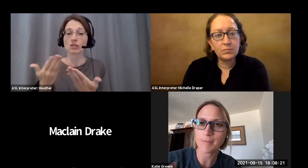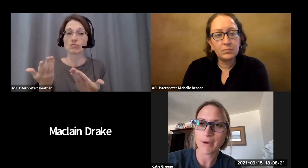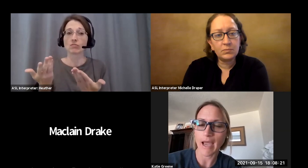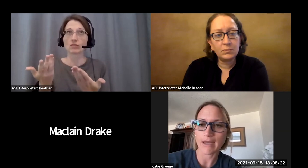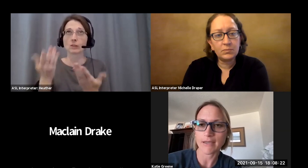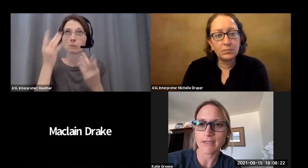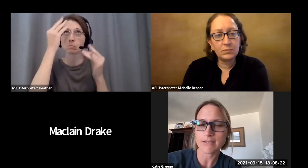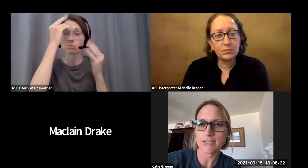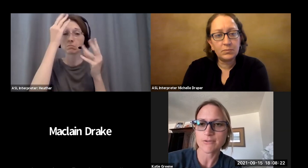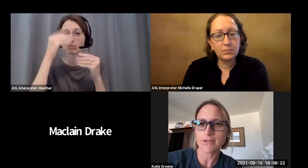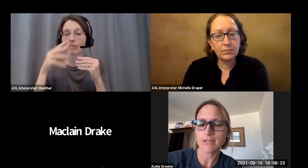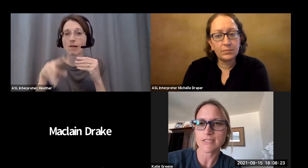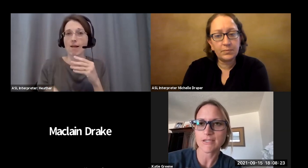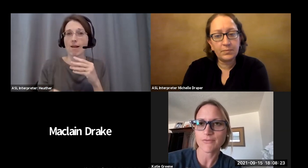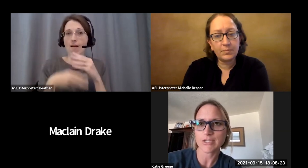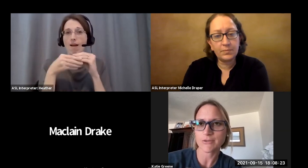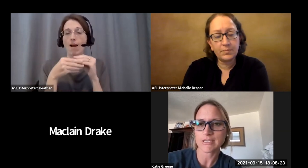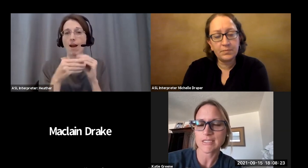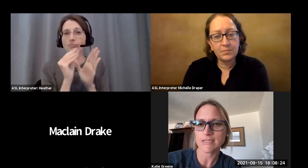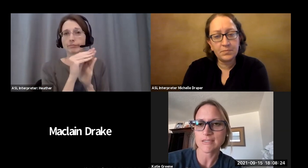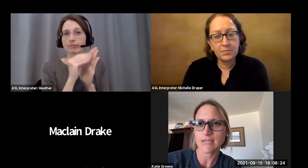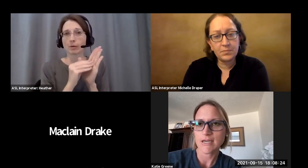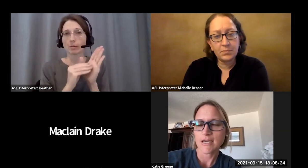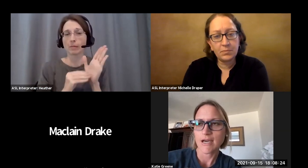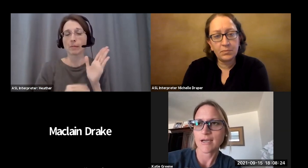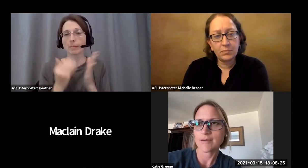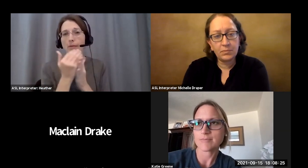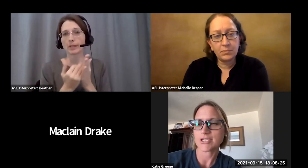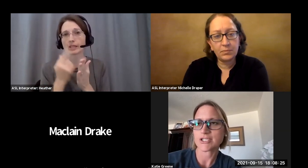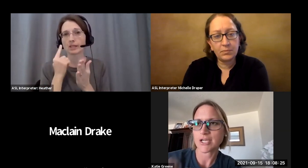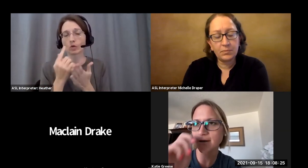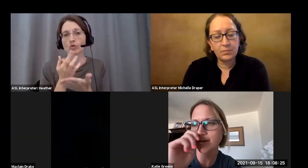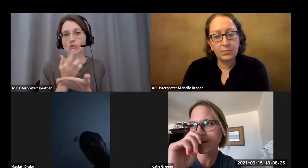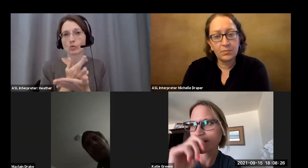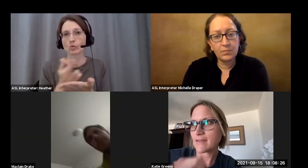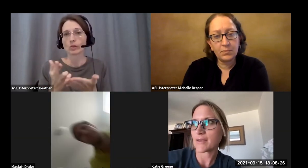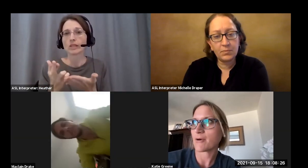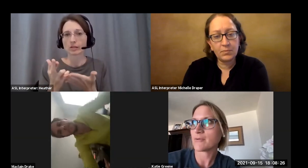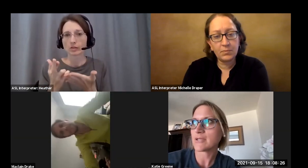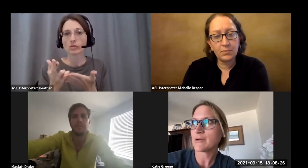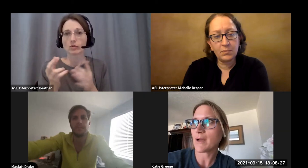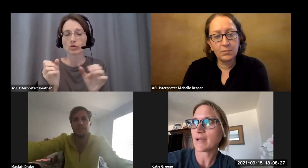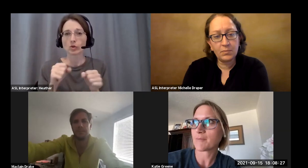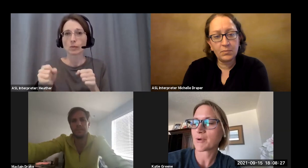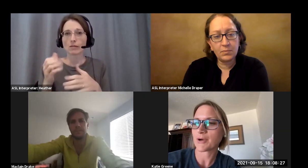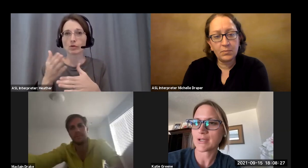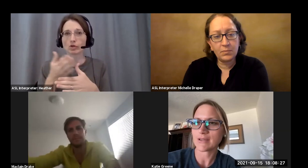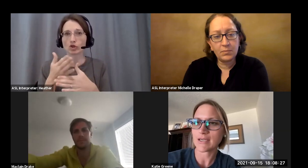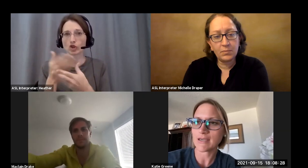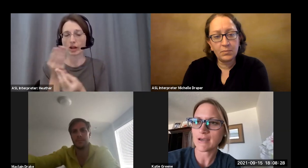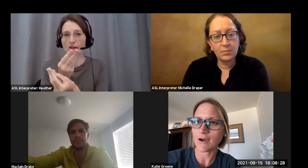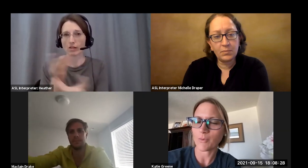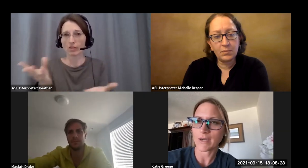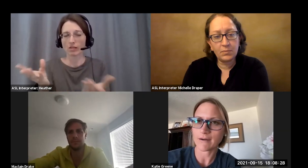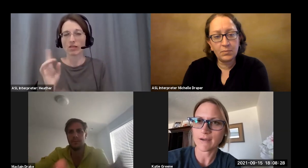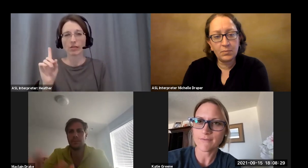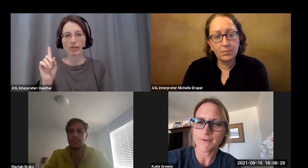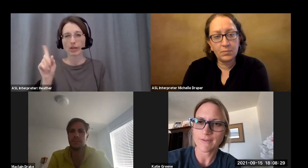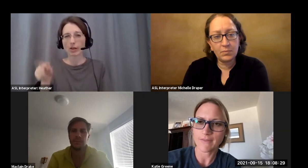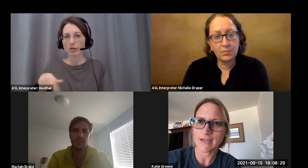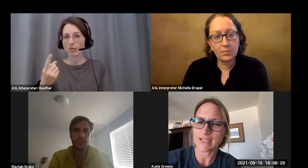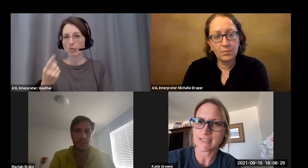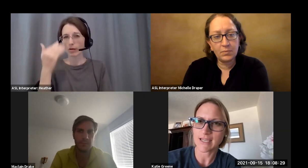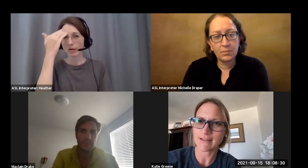think about adding to the list of resources to share The only one I'm currently aware